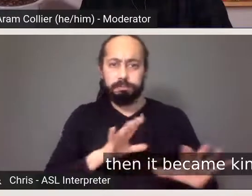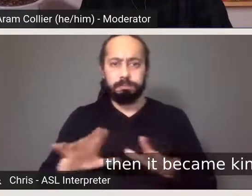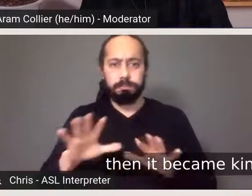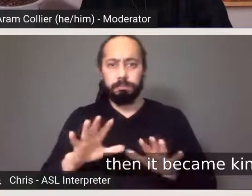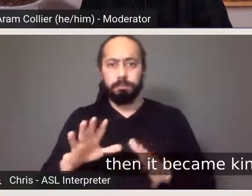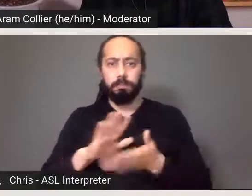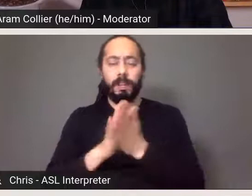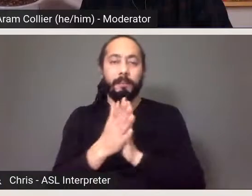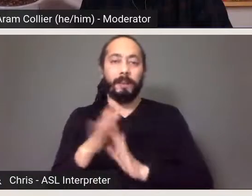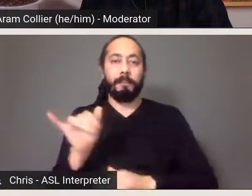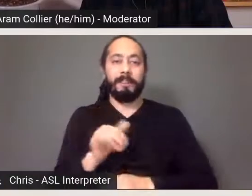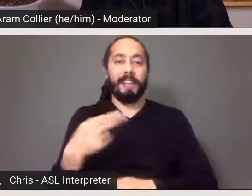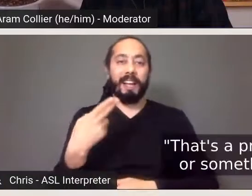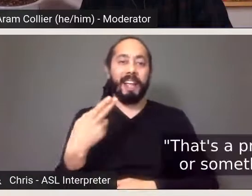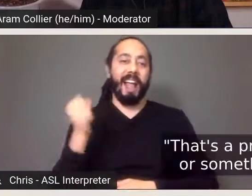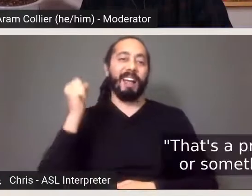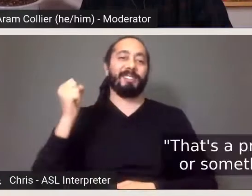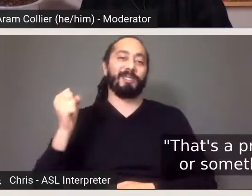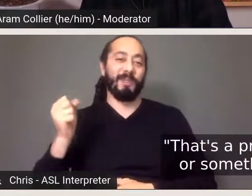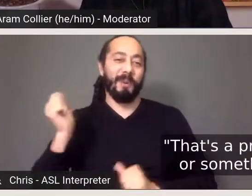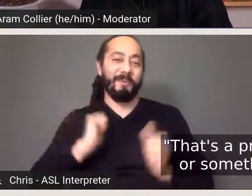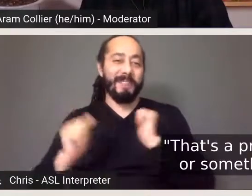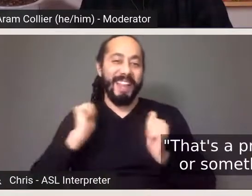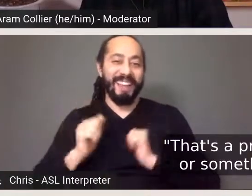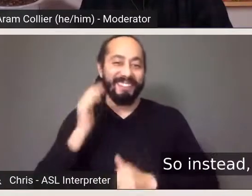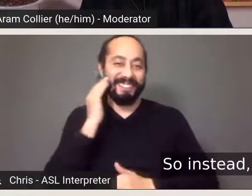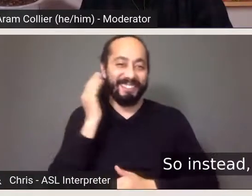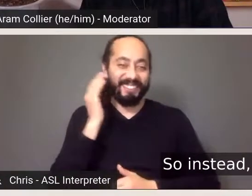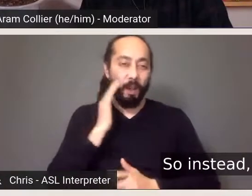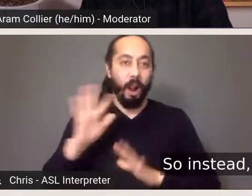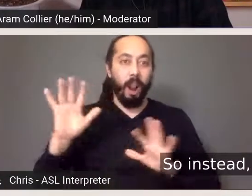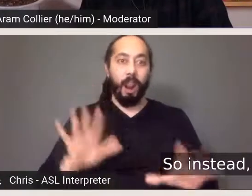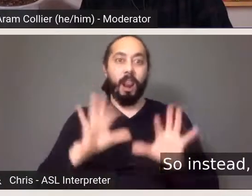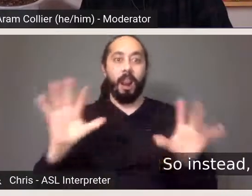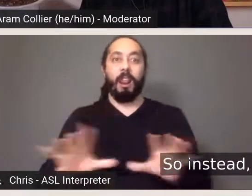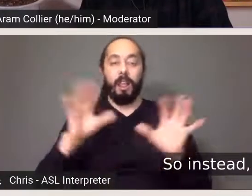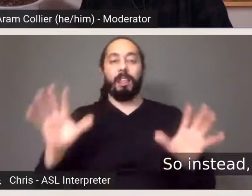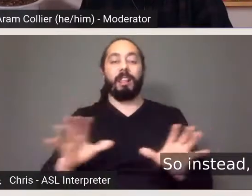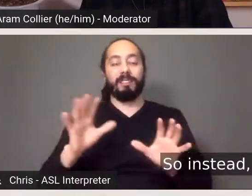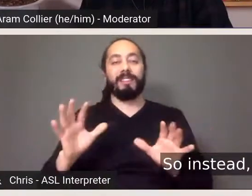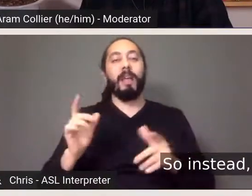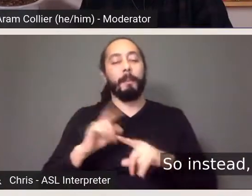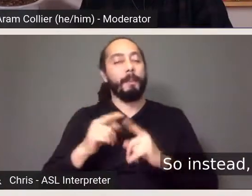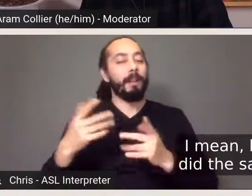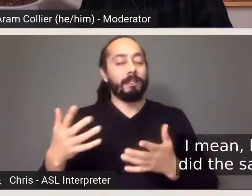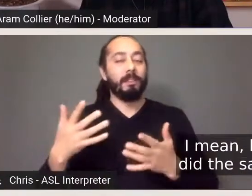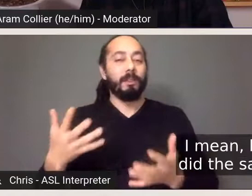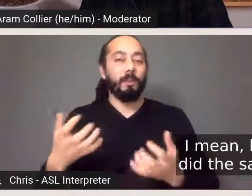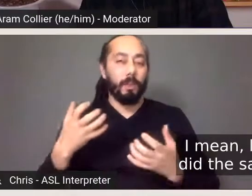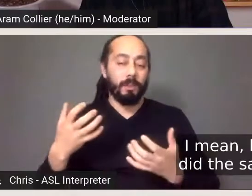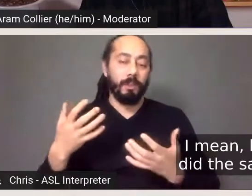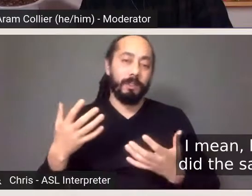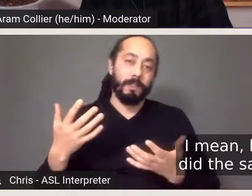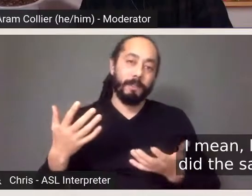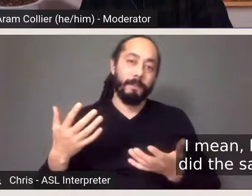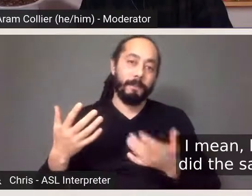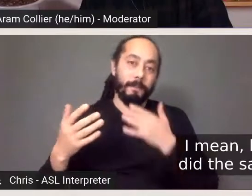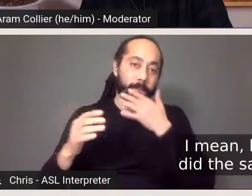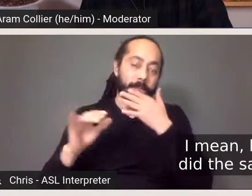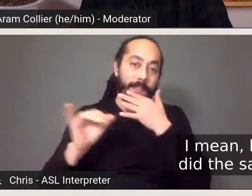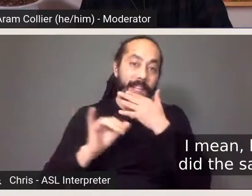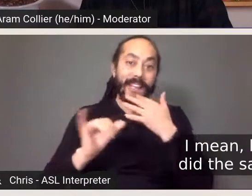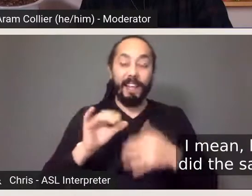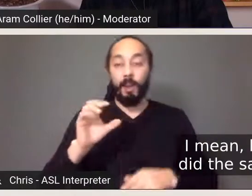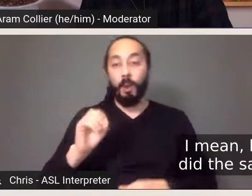high school theatrical play or something like that. So instead, he wanted to, like Ozu